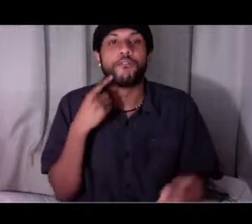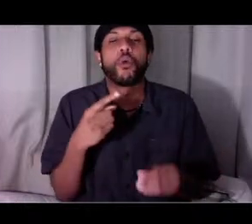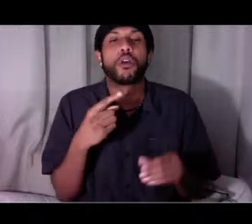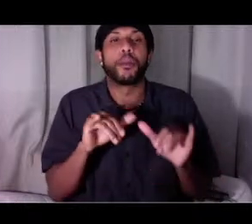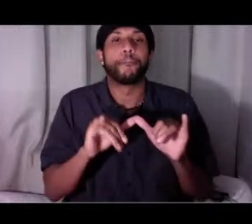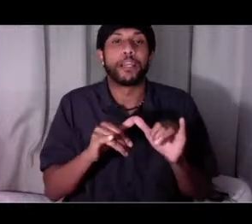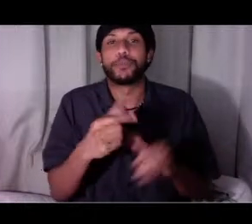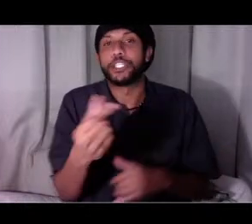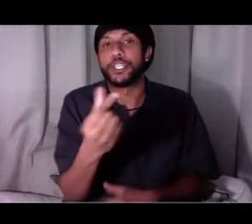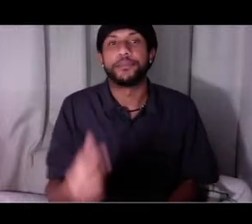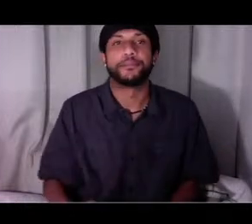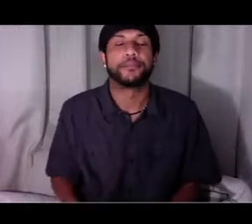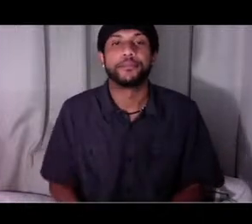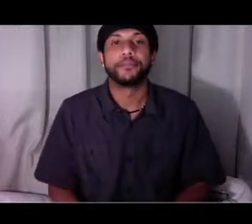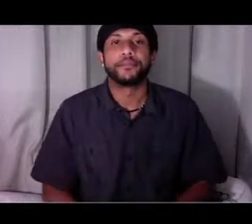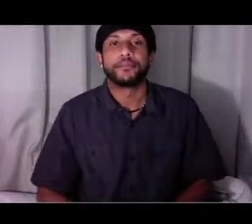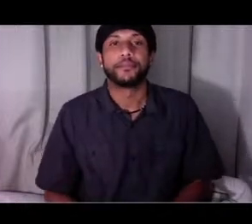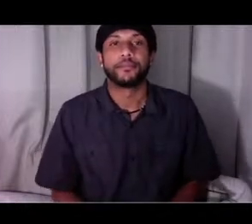measurement